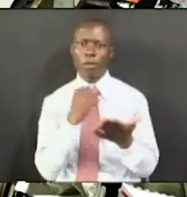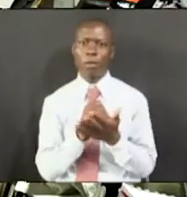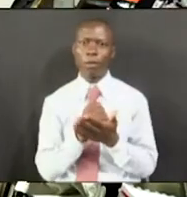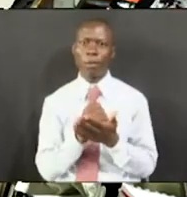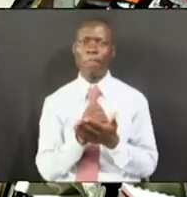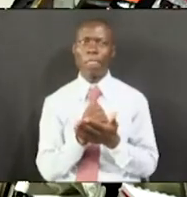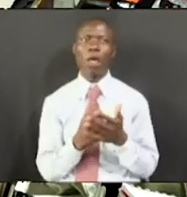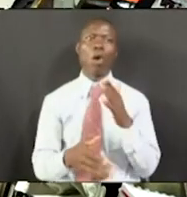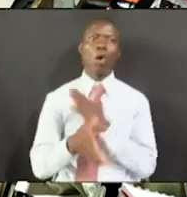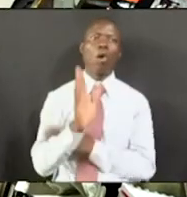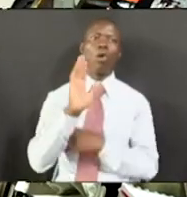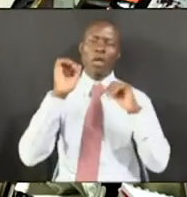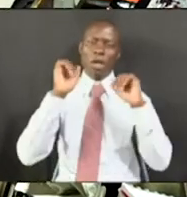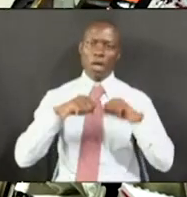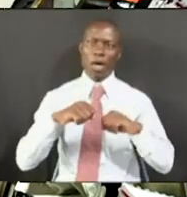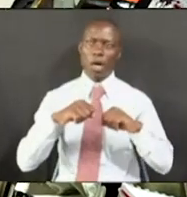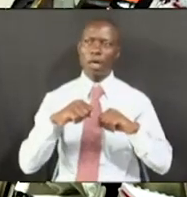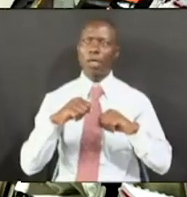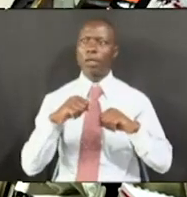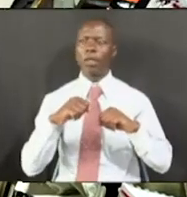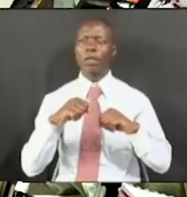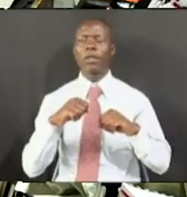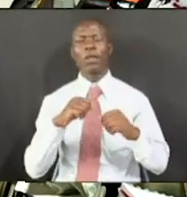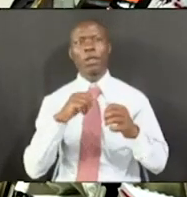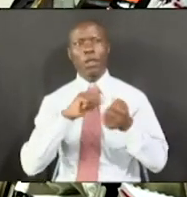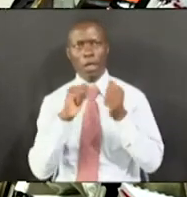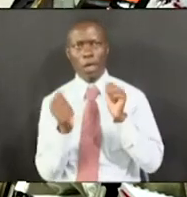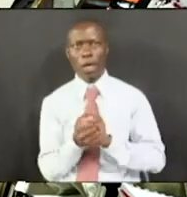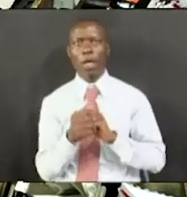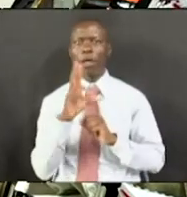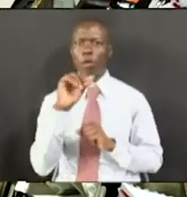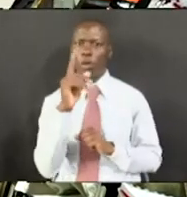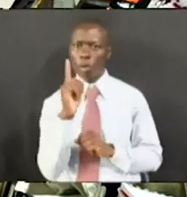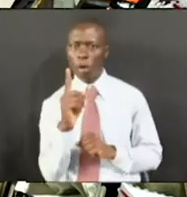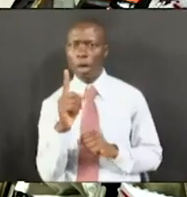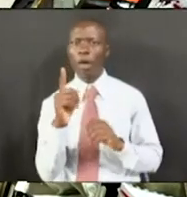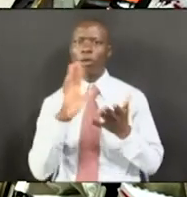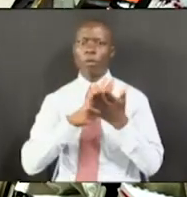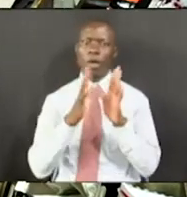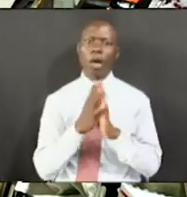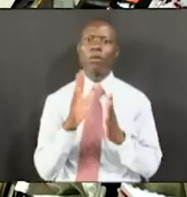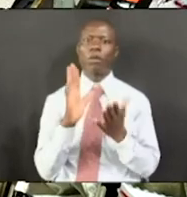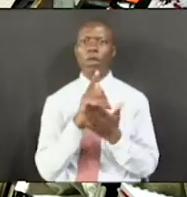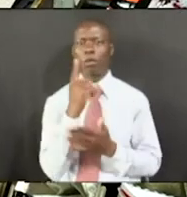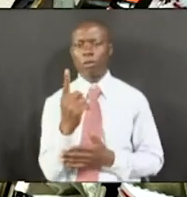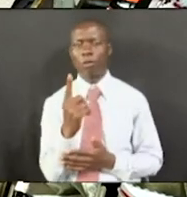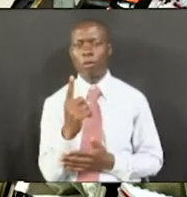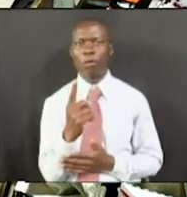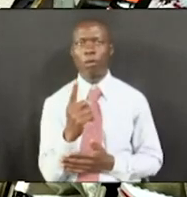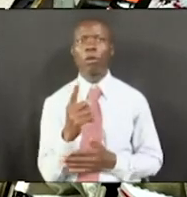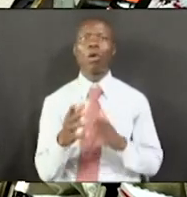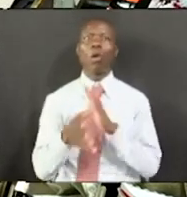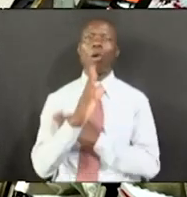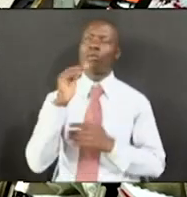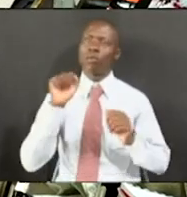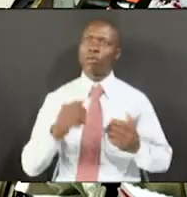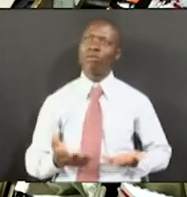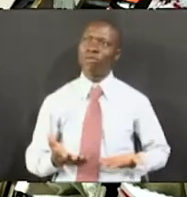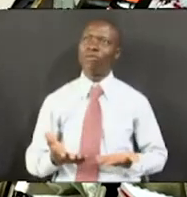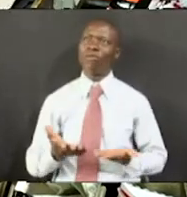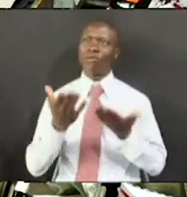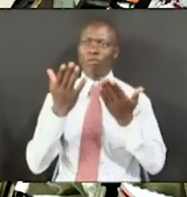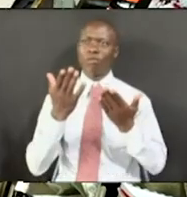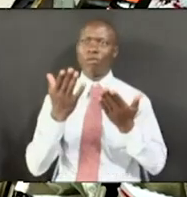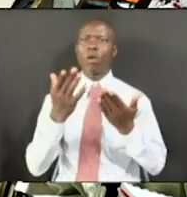turn a nobody into what? Somebody. God can make the